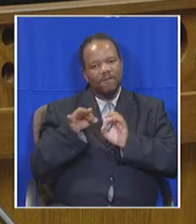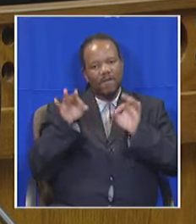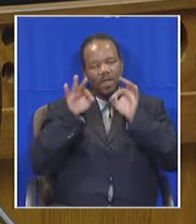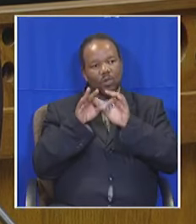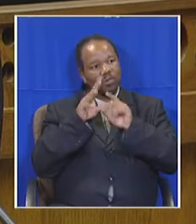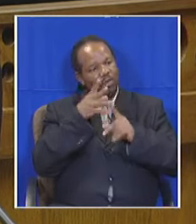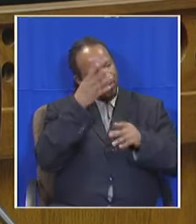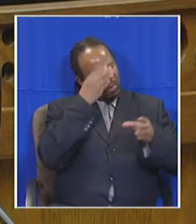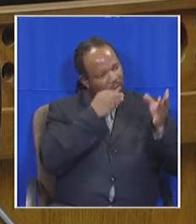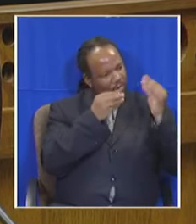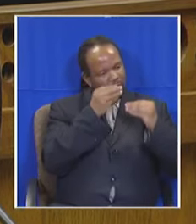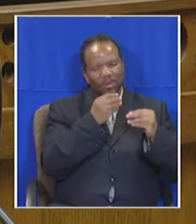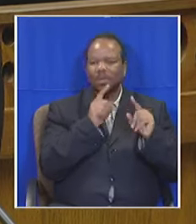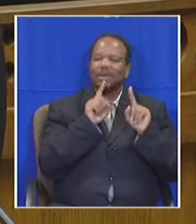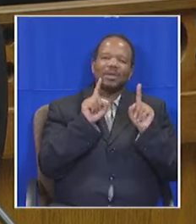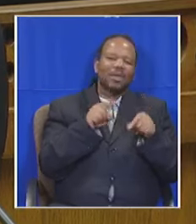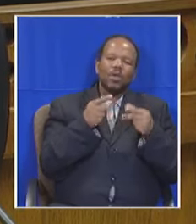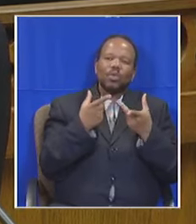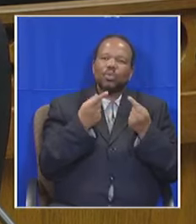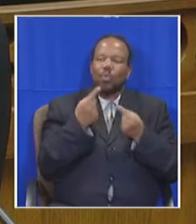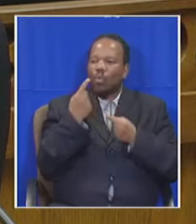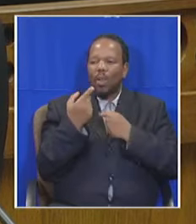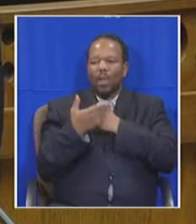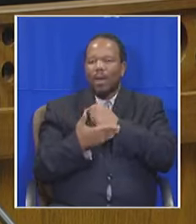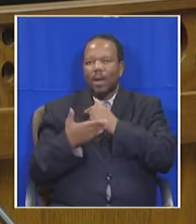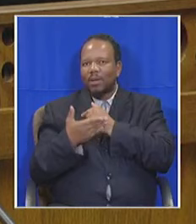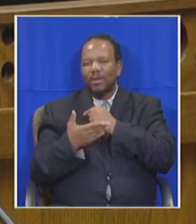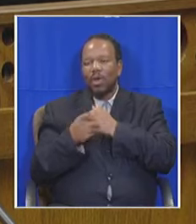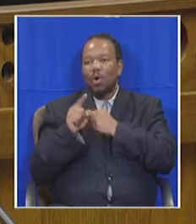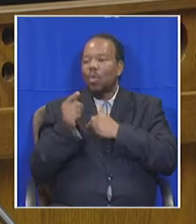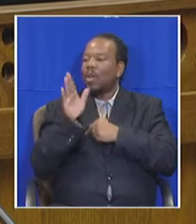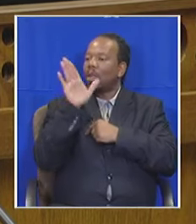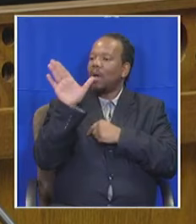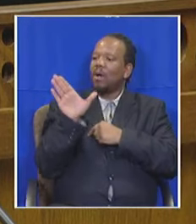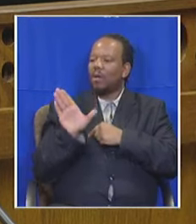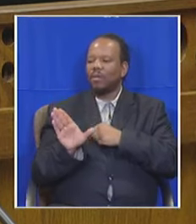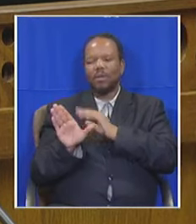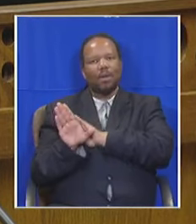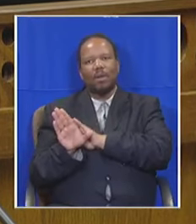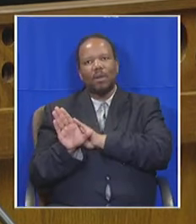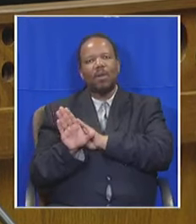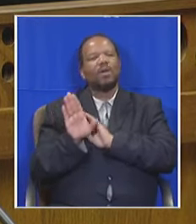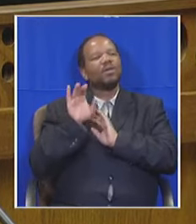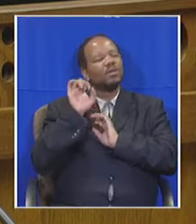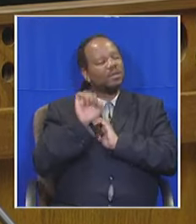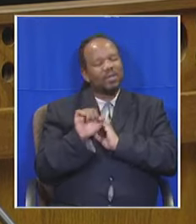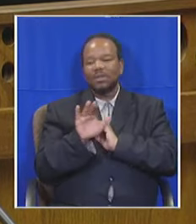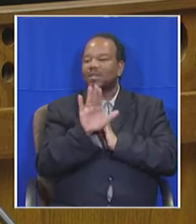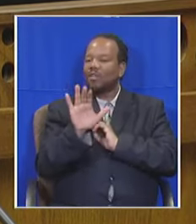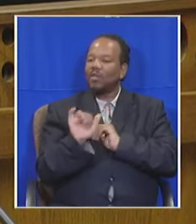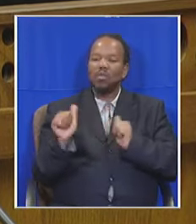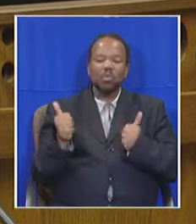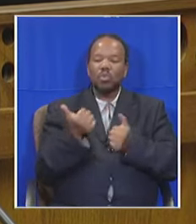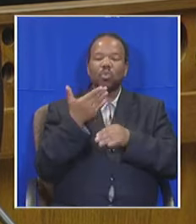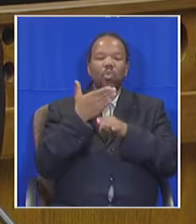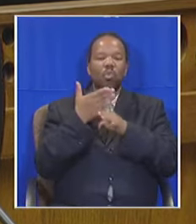world. These cannot be limited to one country nor one continent. Much of the excellent work done in South Africa's universities